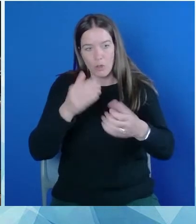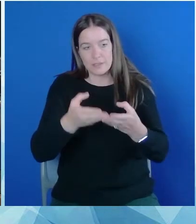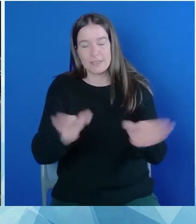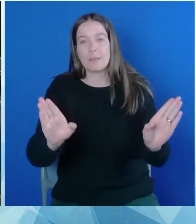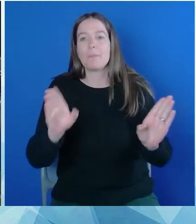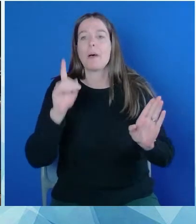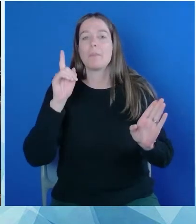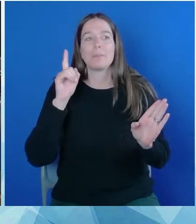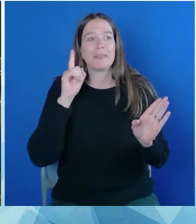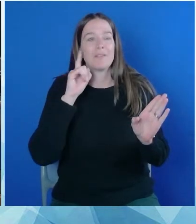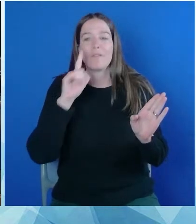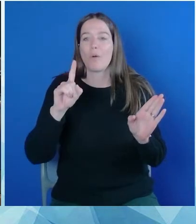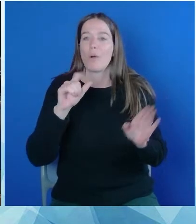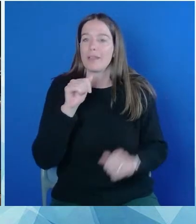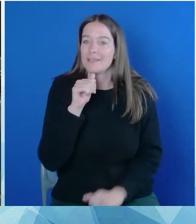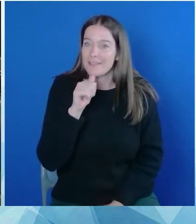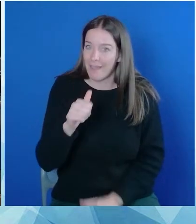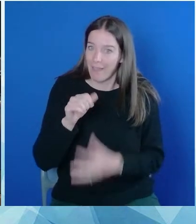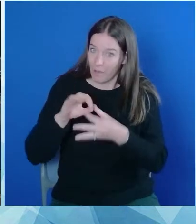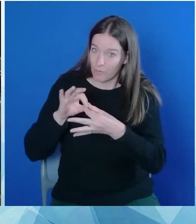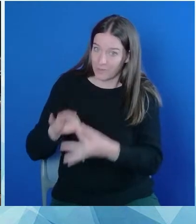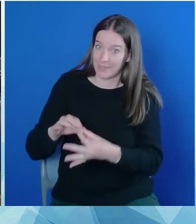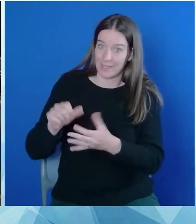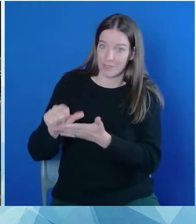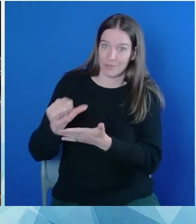We have a list. We'll let you talk.